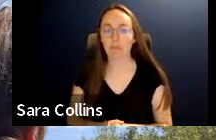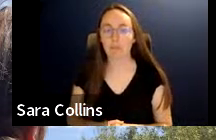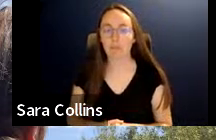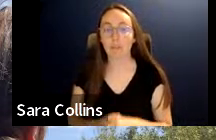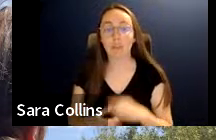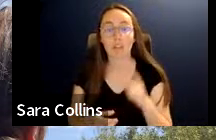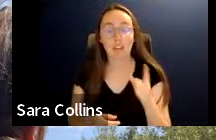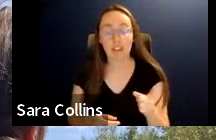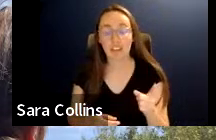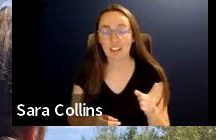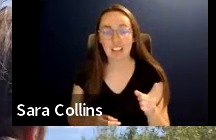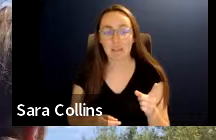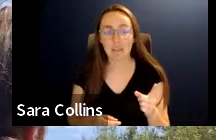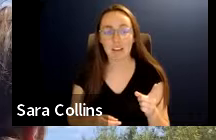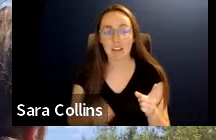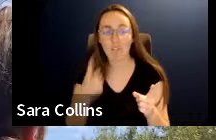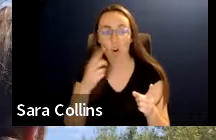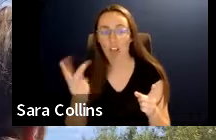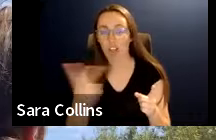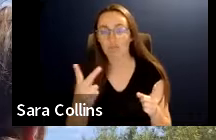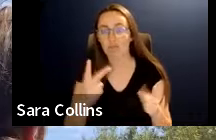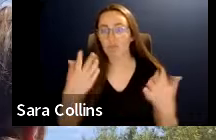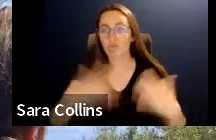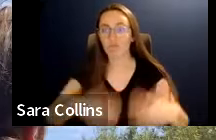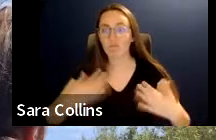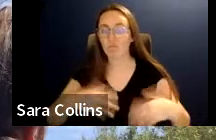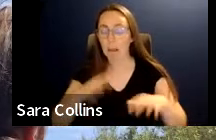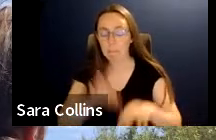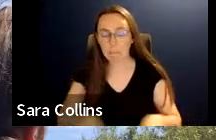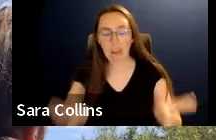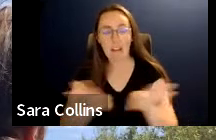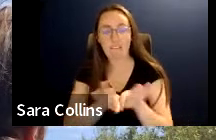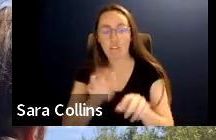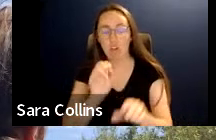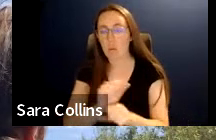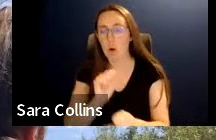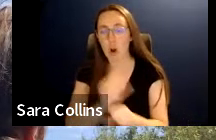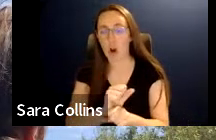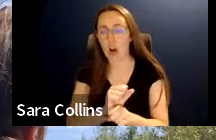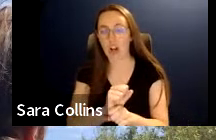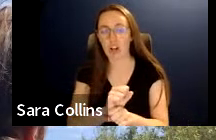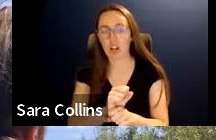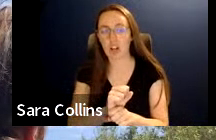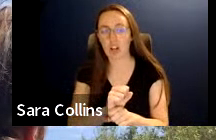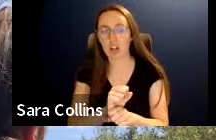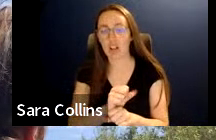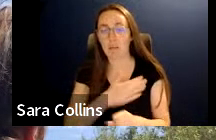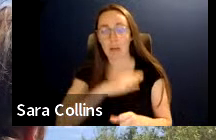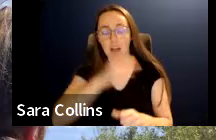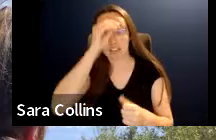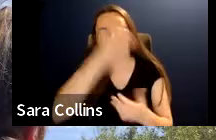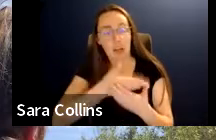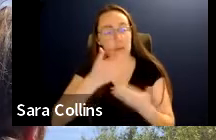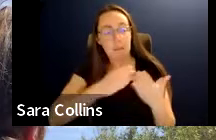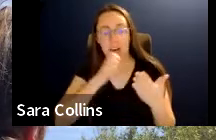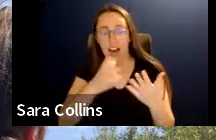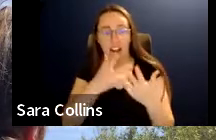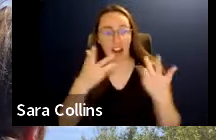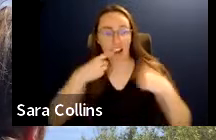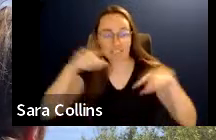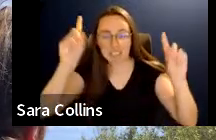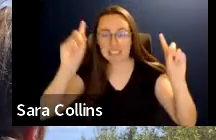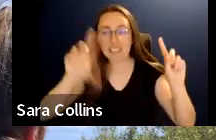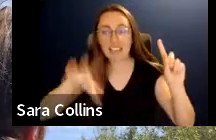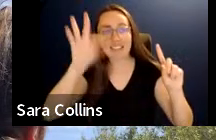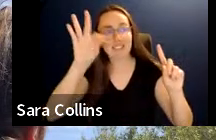very meaningful work. And he, I don't think, would have much success finding typical employment, but he is contributing in